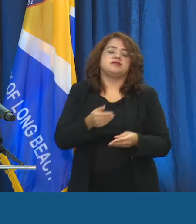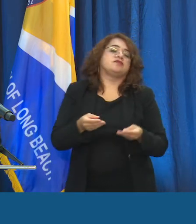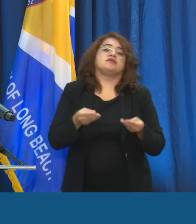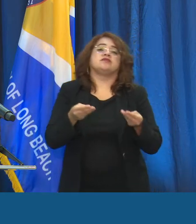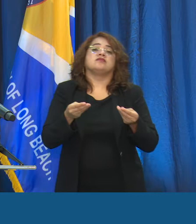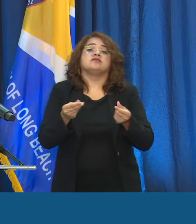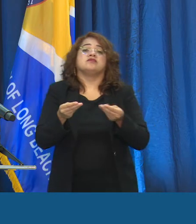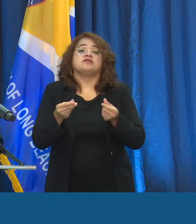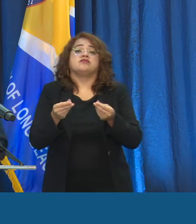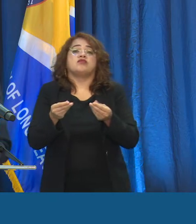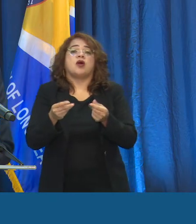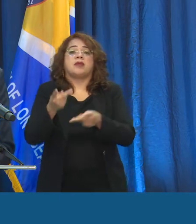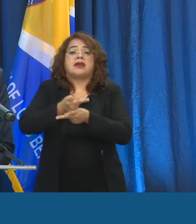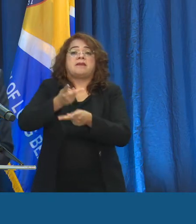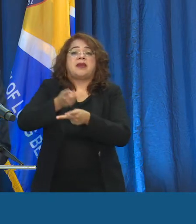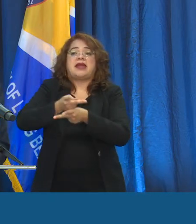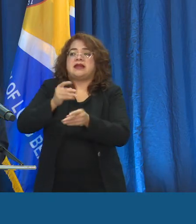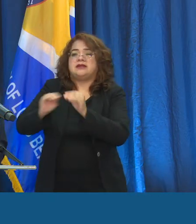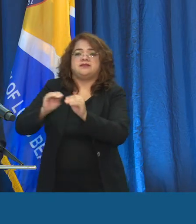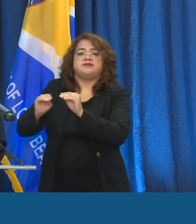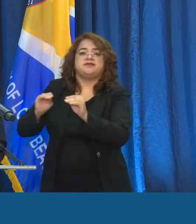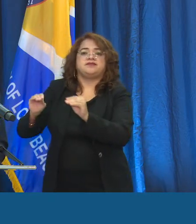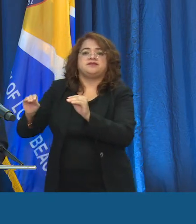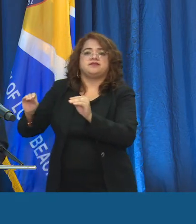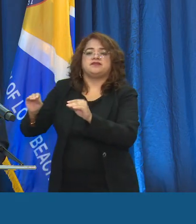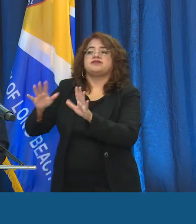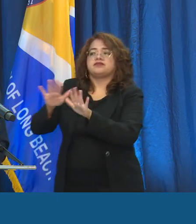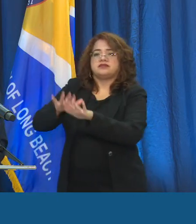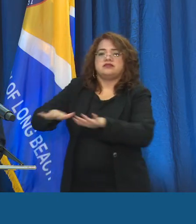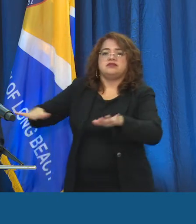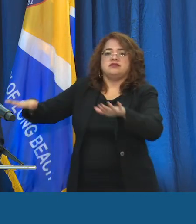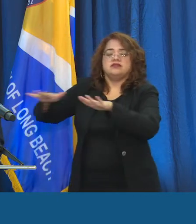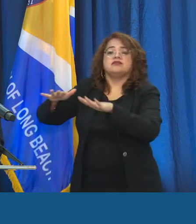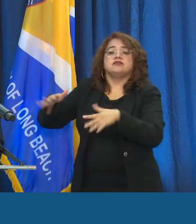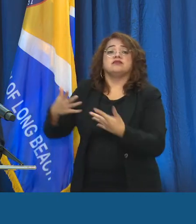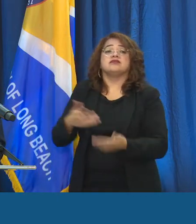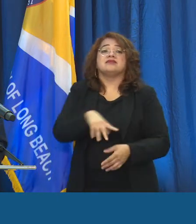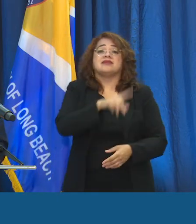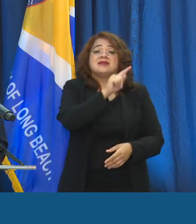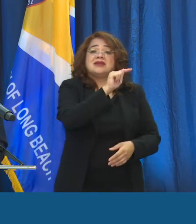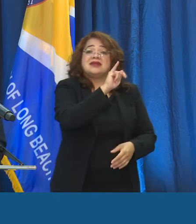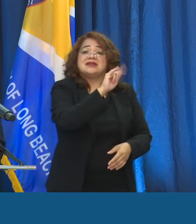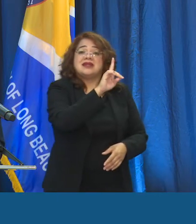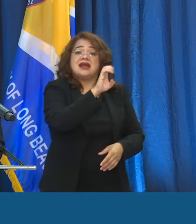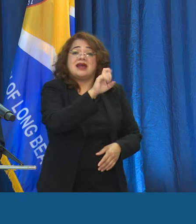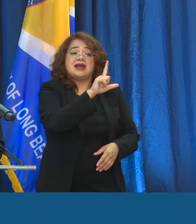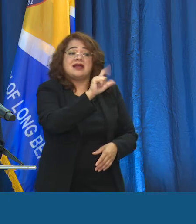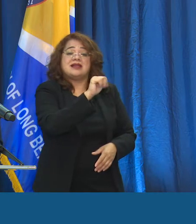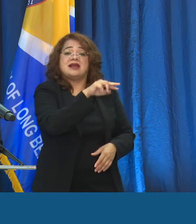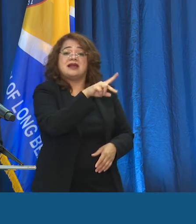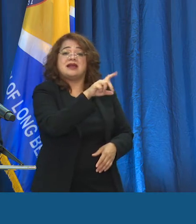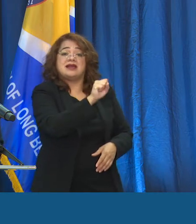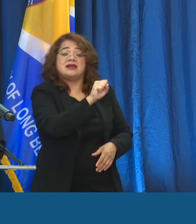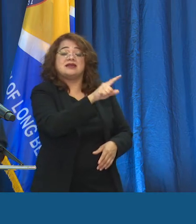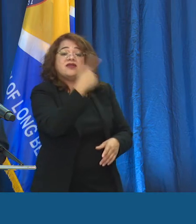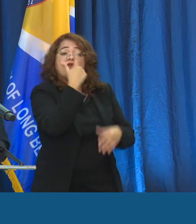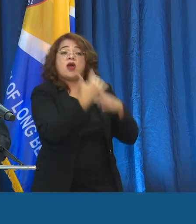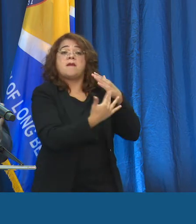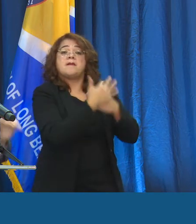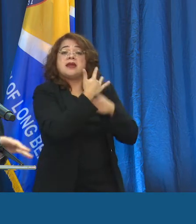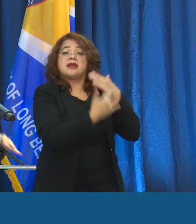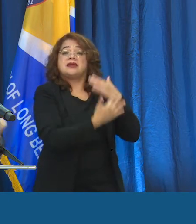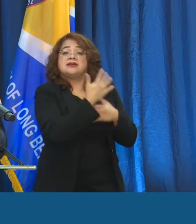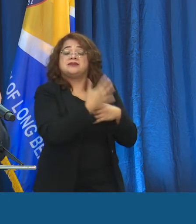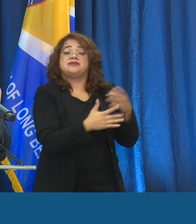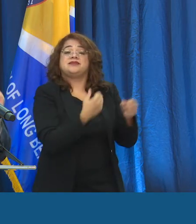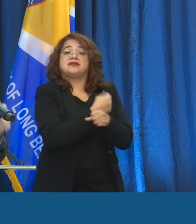property. We are reducing in the Tidelands area. That is our money that is spent and is restricted to the beaches, including that